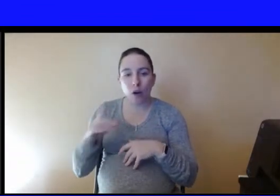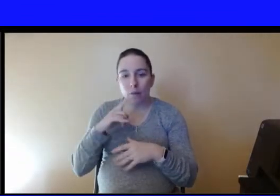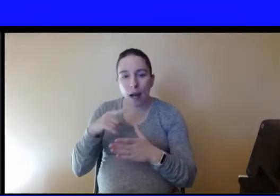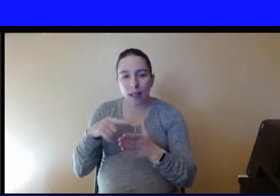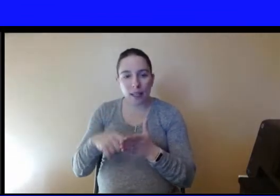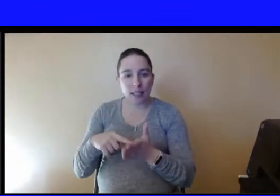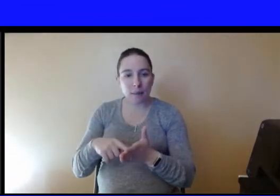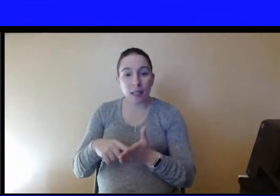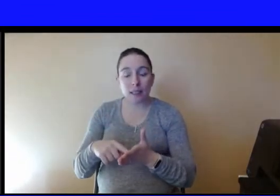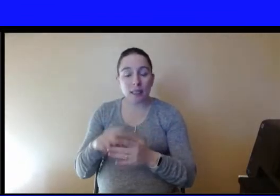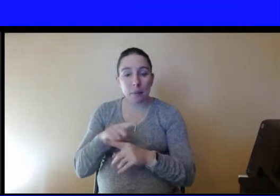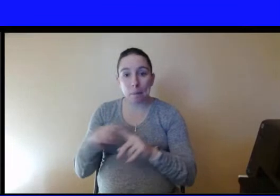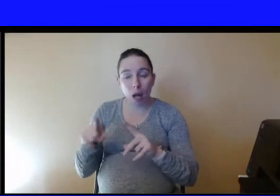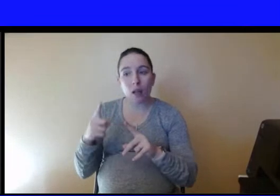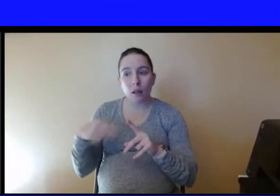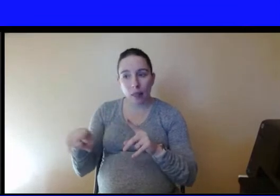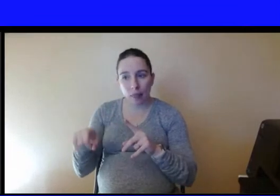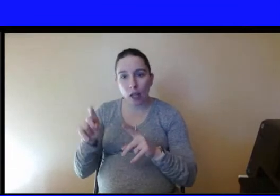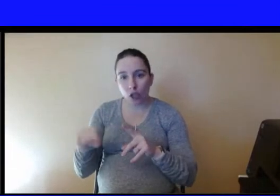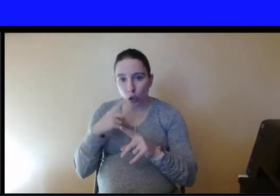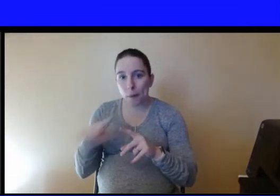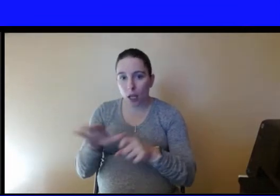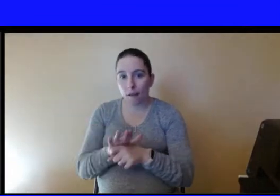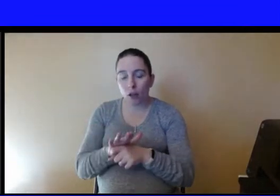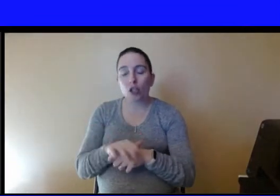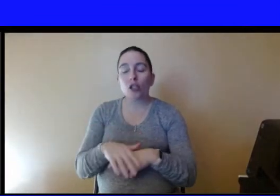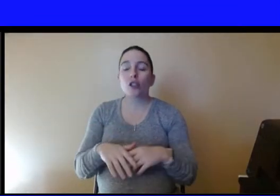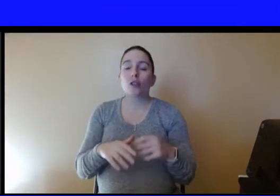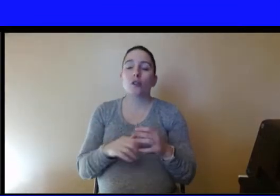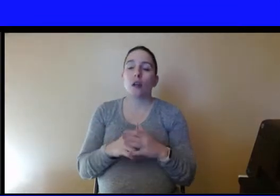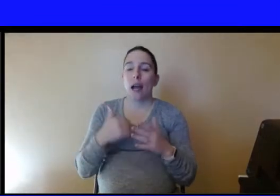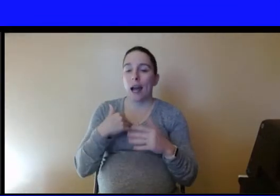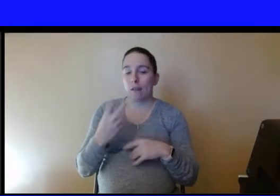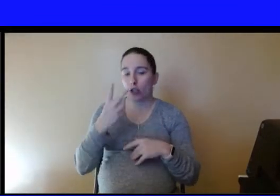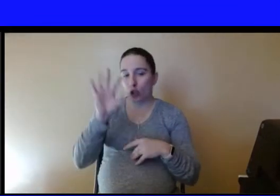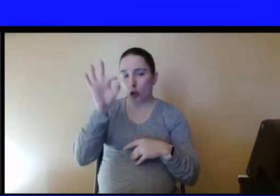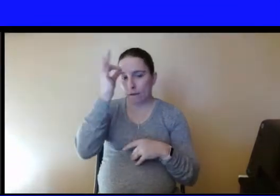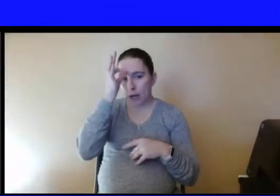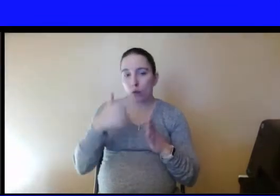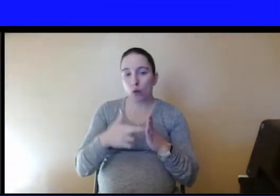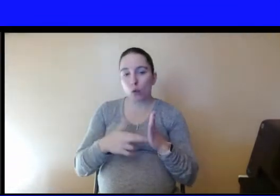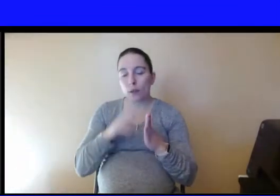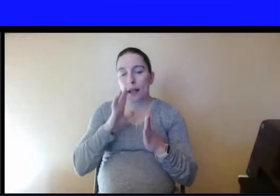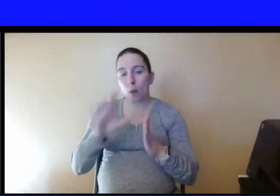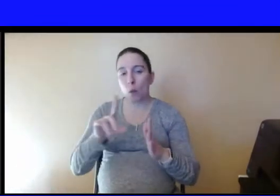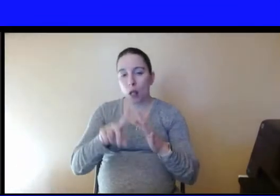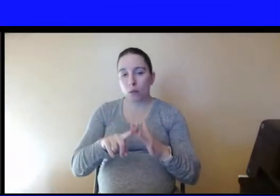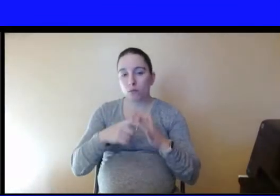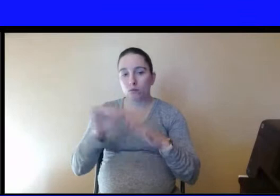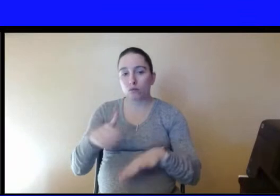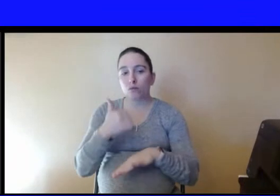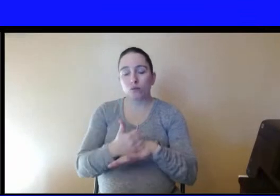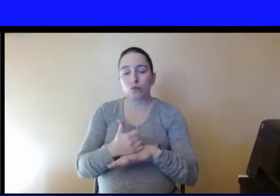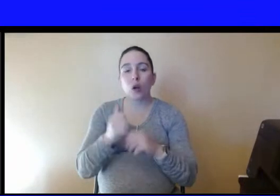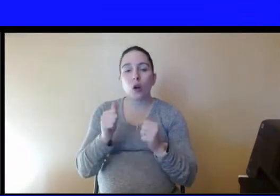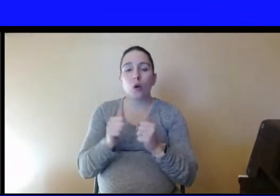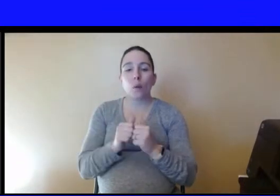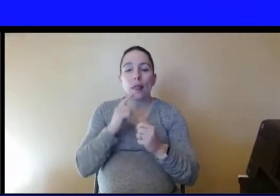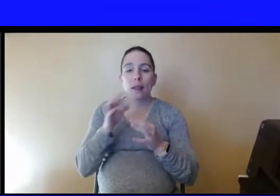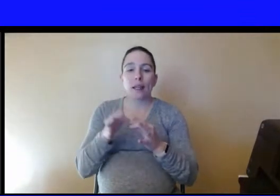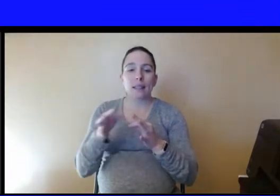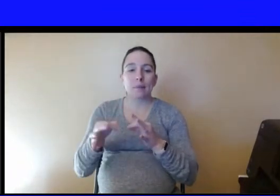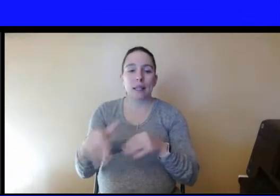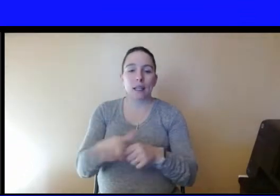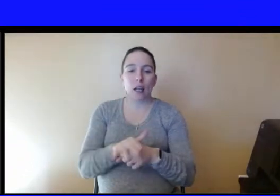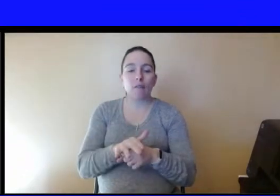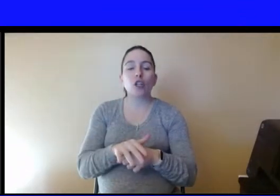informed decision. For our lines of business, that will impact QHP and Gold lines of business. That actually is